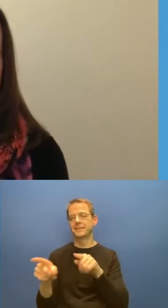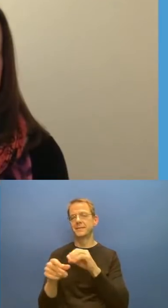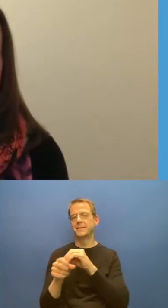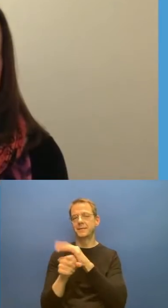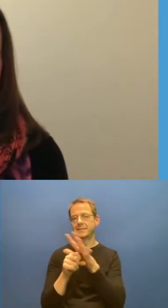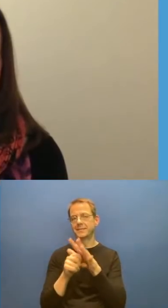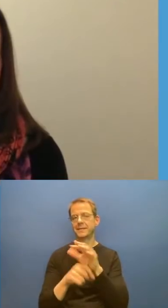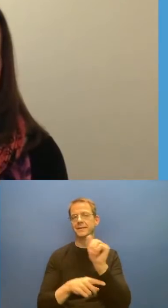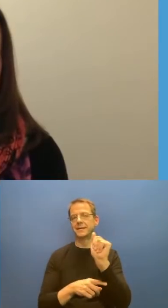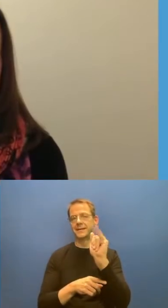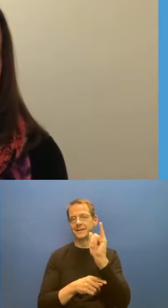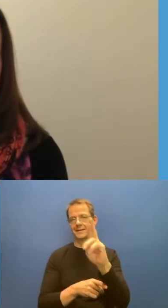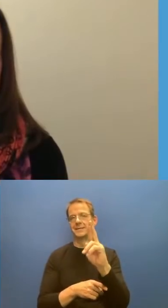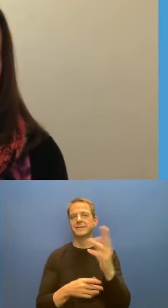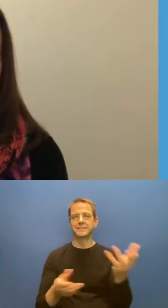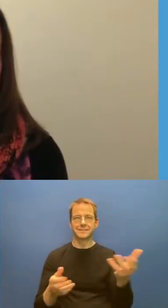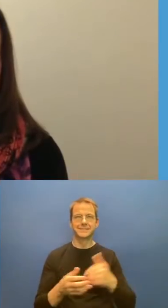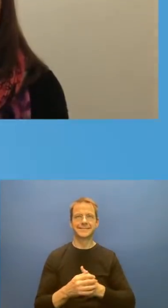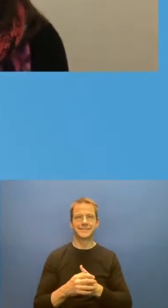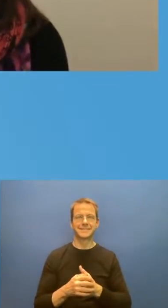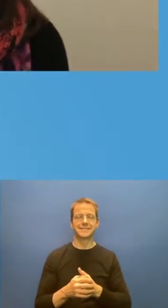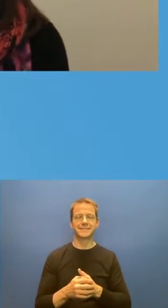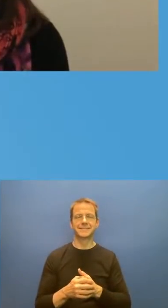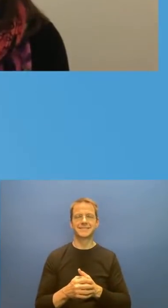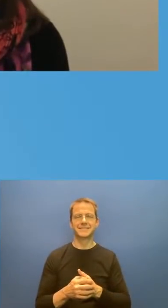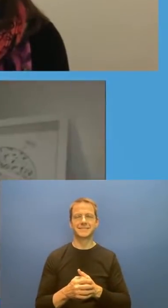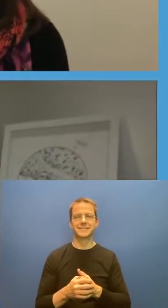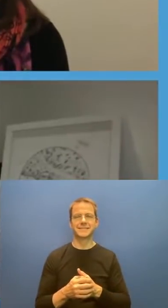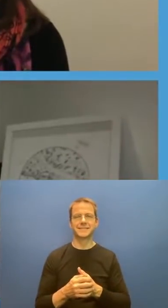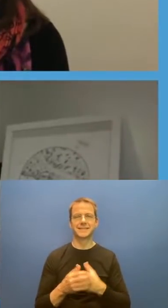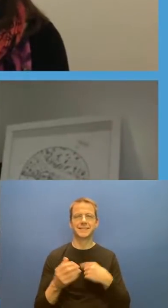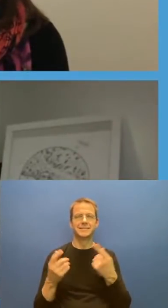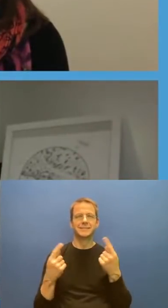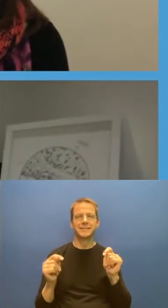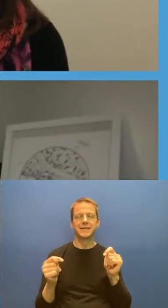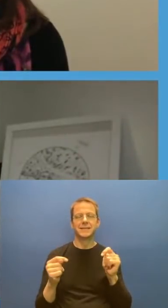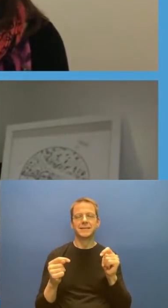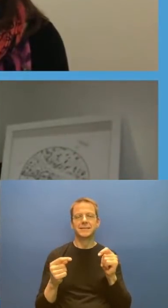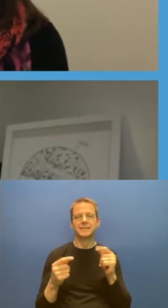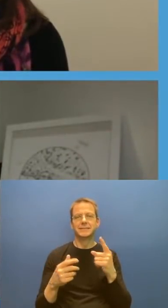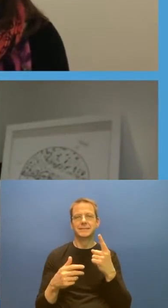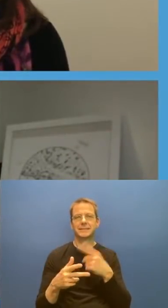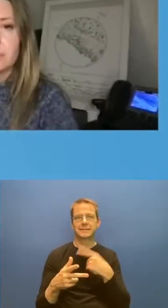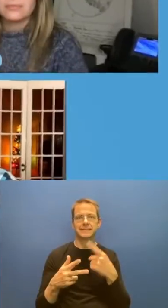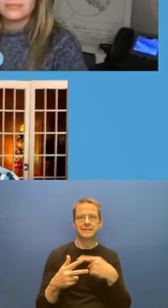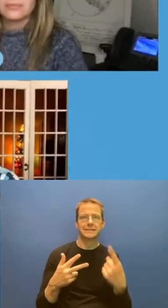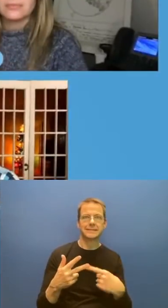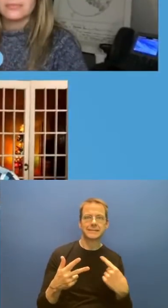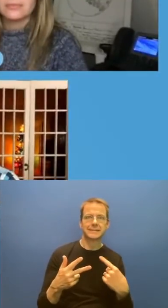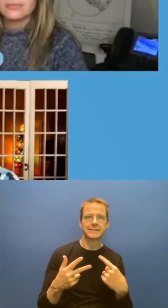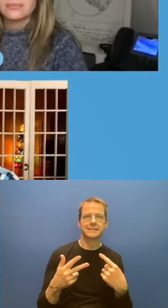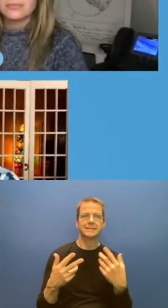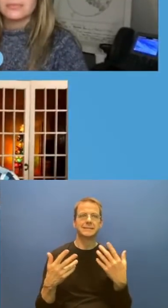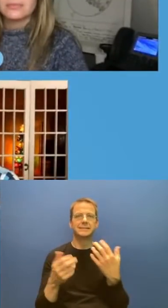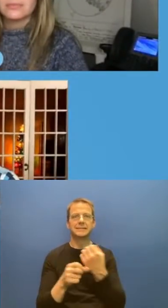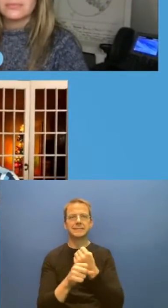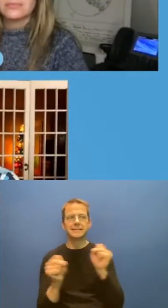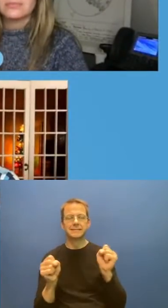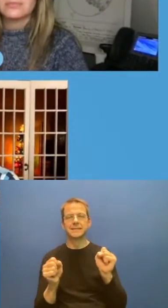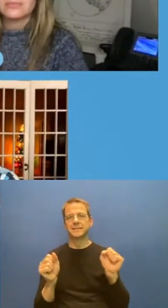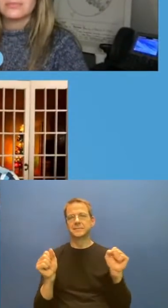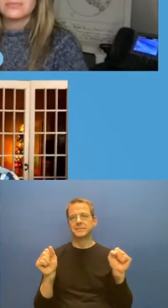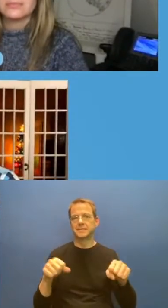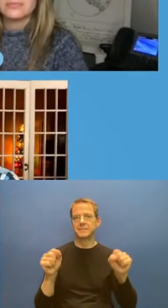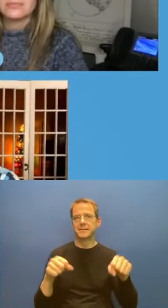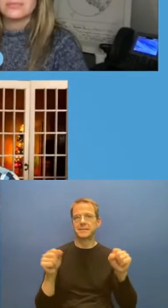Alberta doesn't need to feel the 5th wave. I'm going to bring back up all of our panelists. That way we can continue